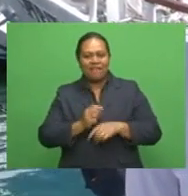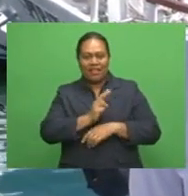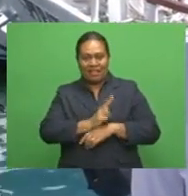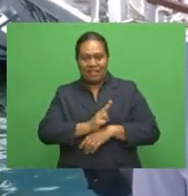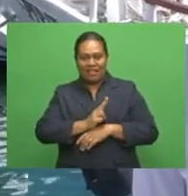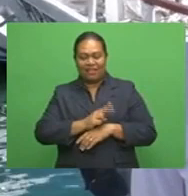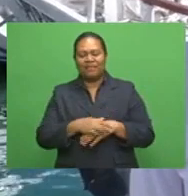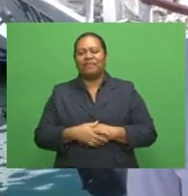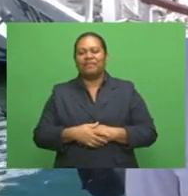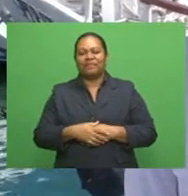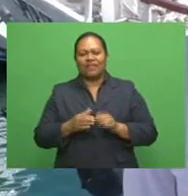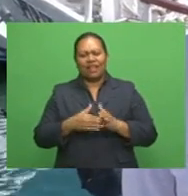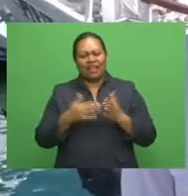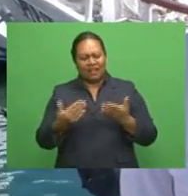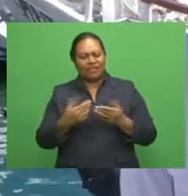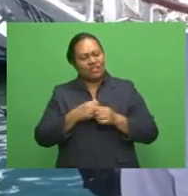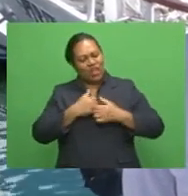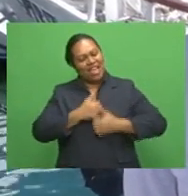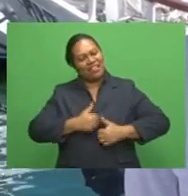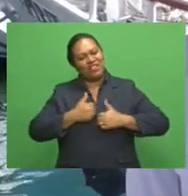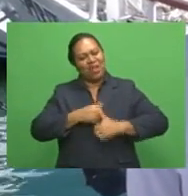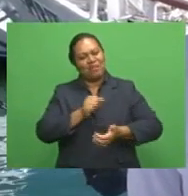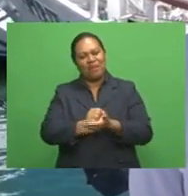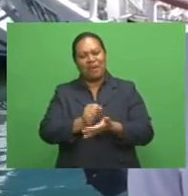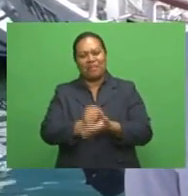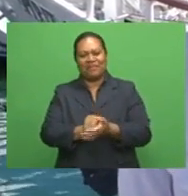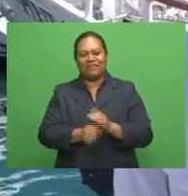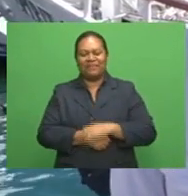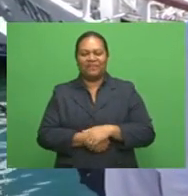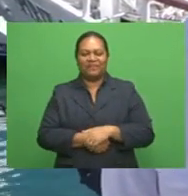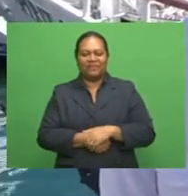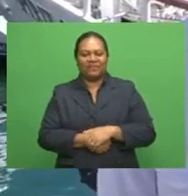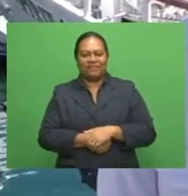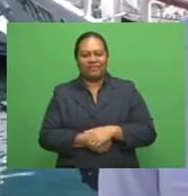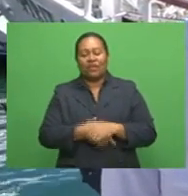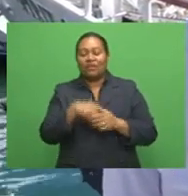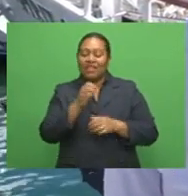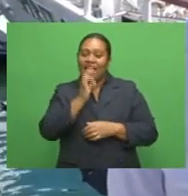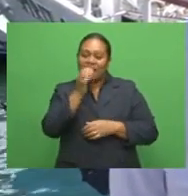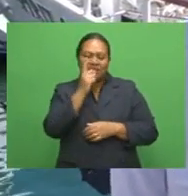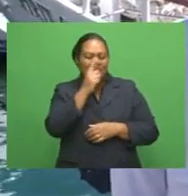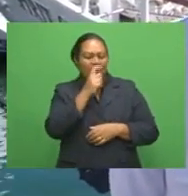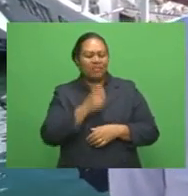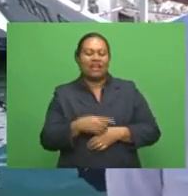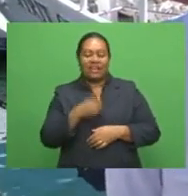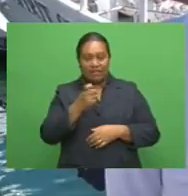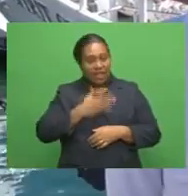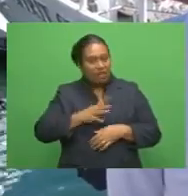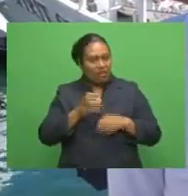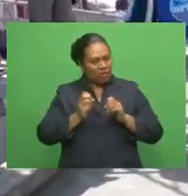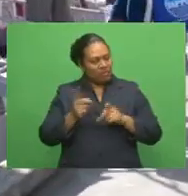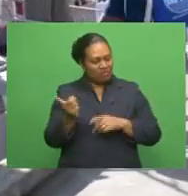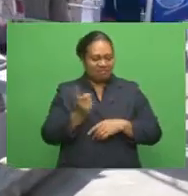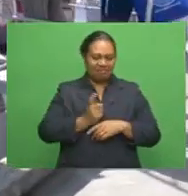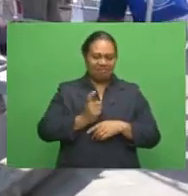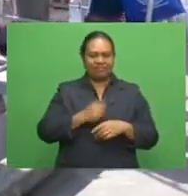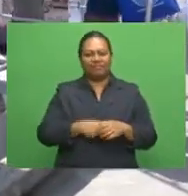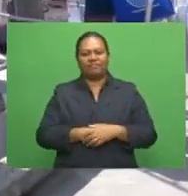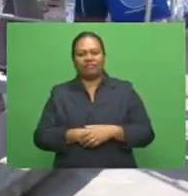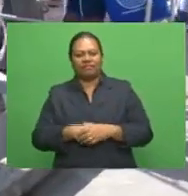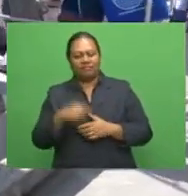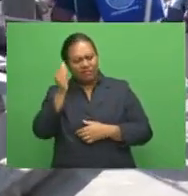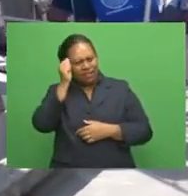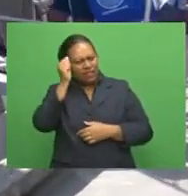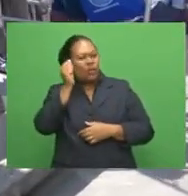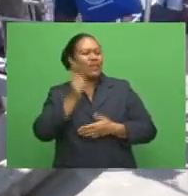we are pretty certain we're going to enjoy the cruise. And I vouch for people, whilst the opportunity is there, go for the cruise. We know what's going